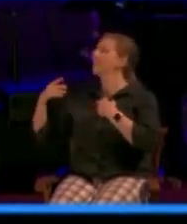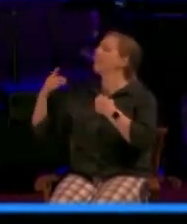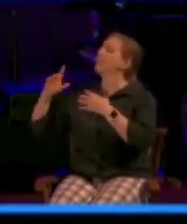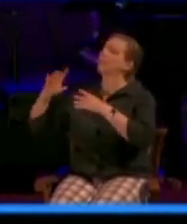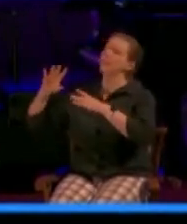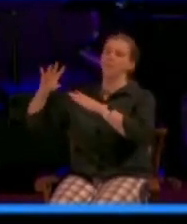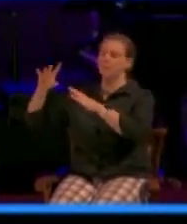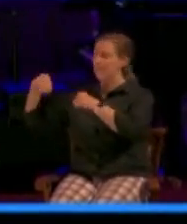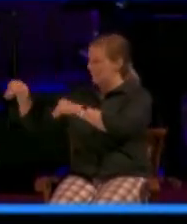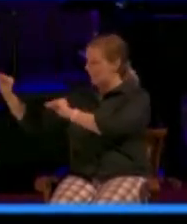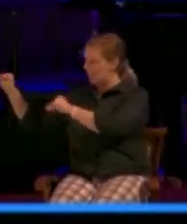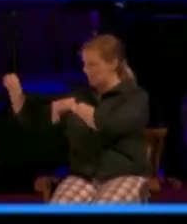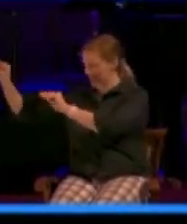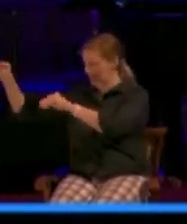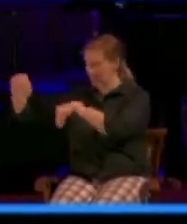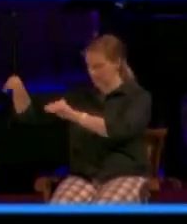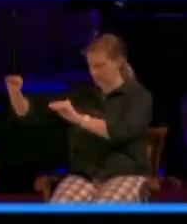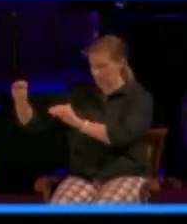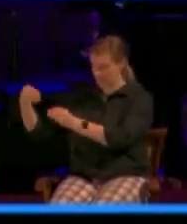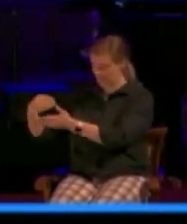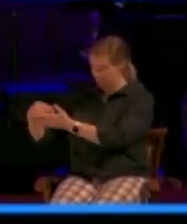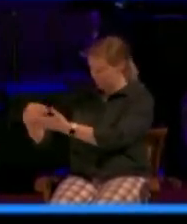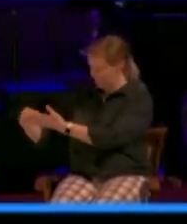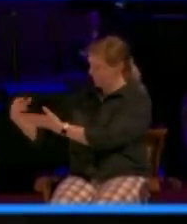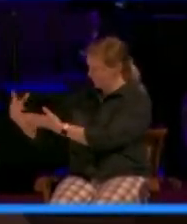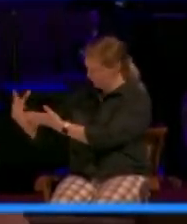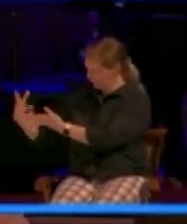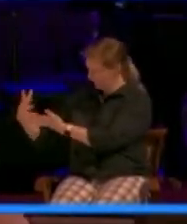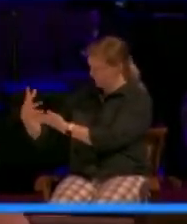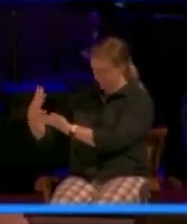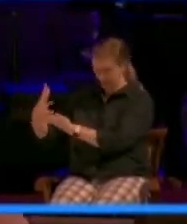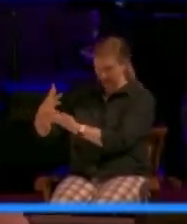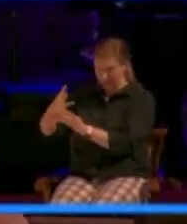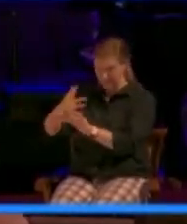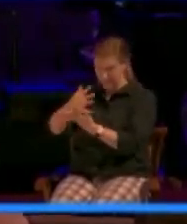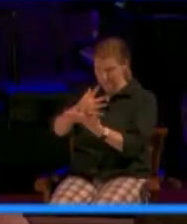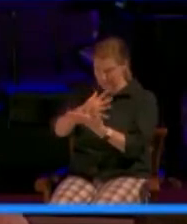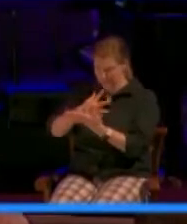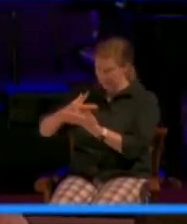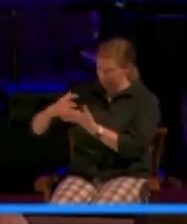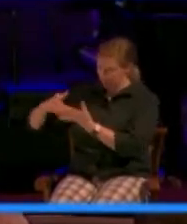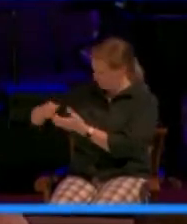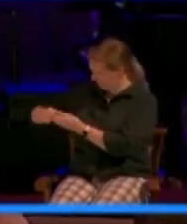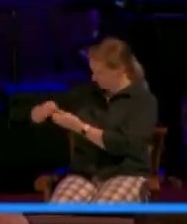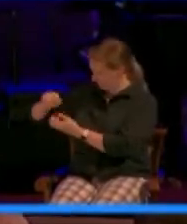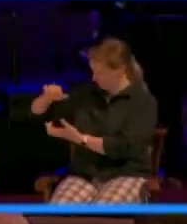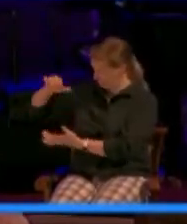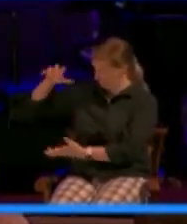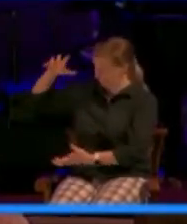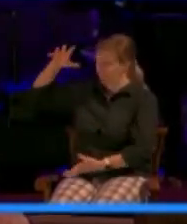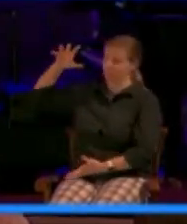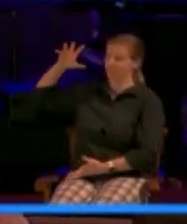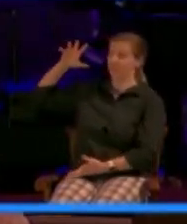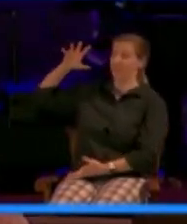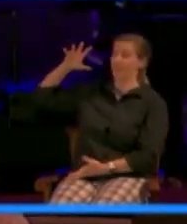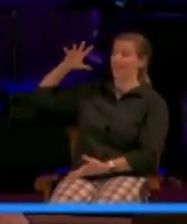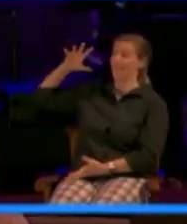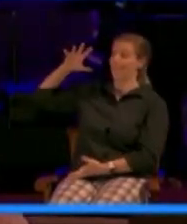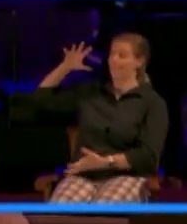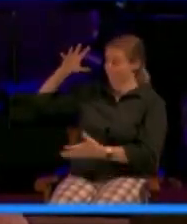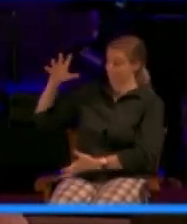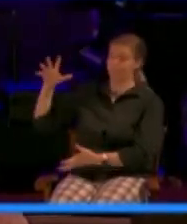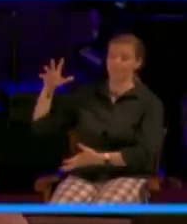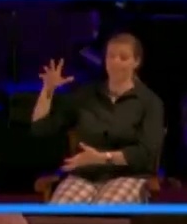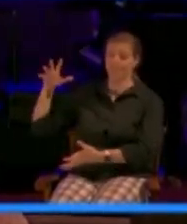joyfully, not begrudgingly, joyfully, he sells everything he has. If you take Jesus literally, it